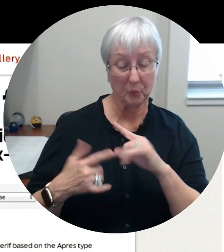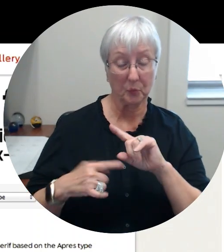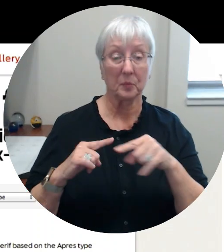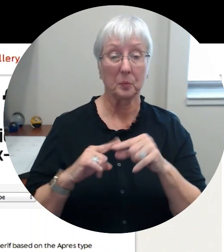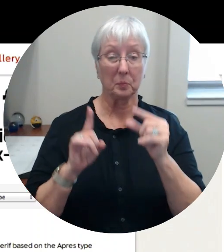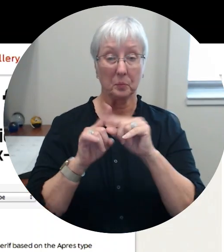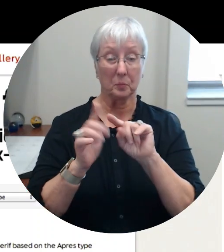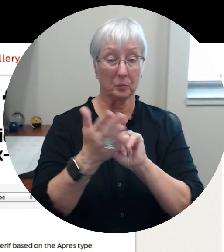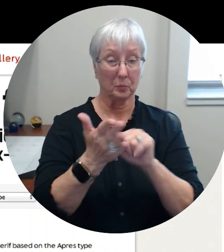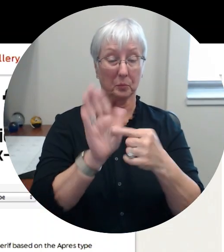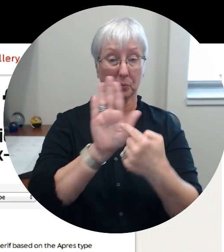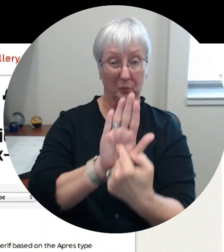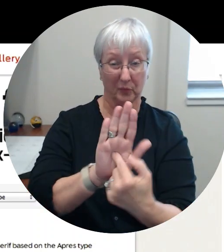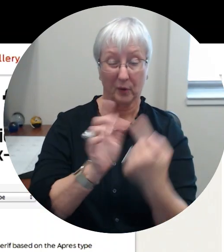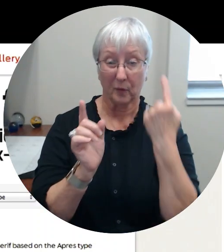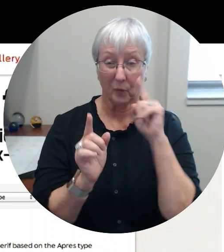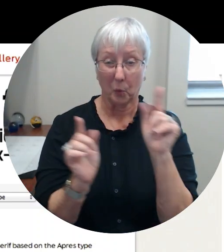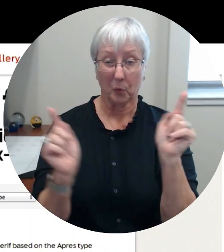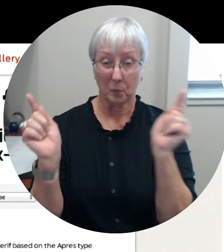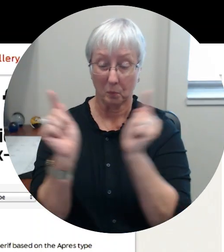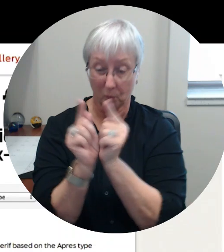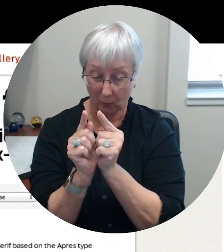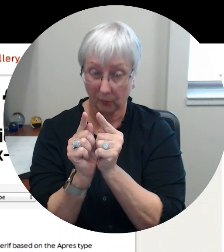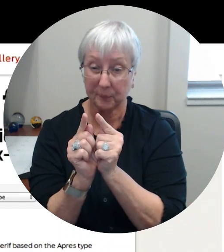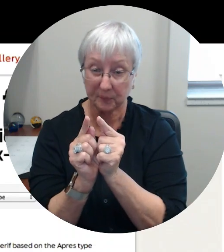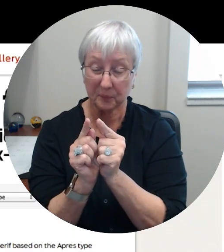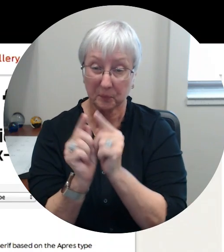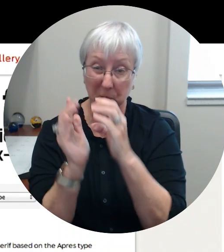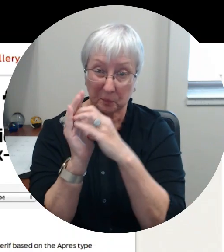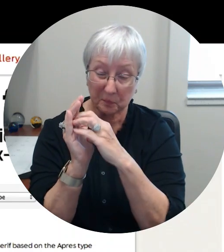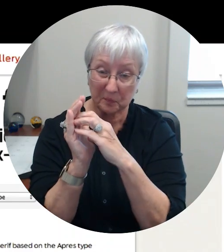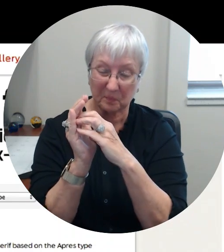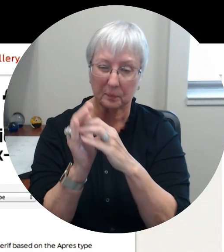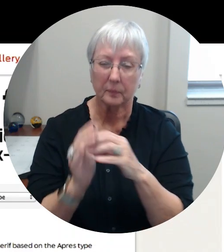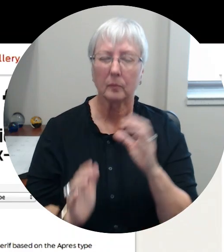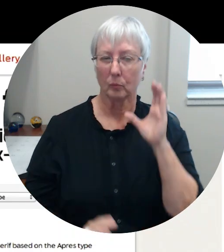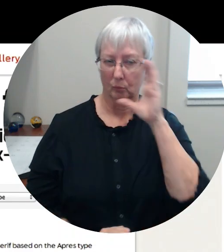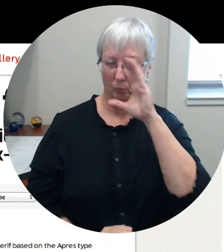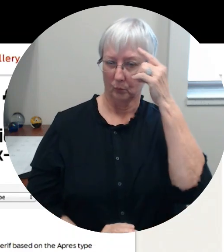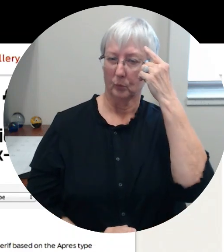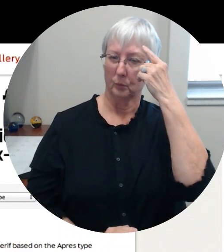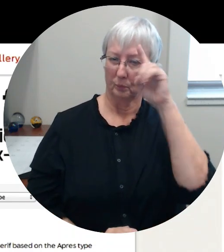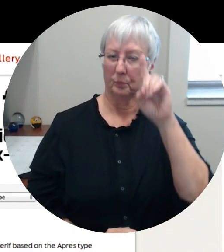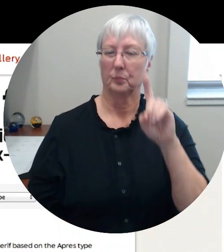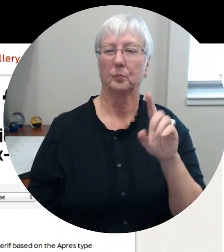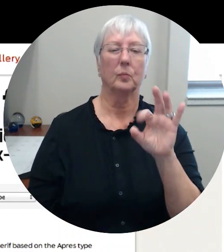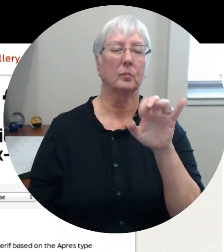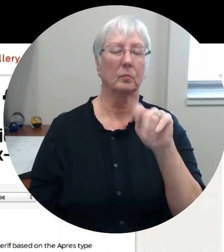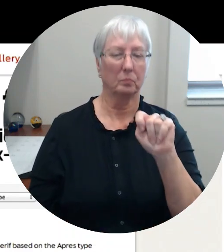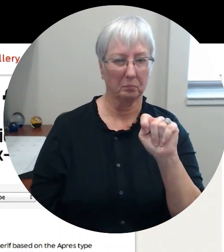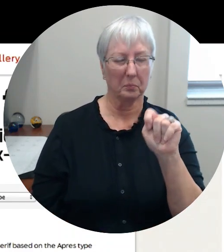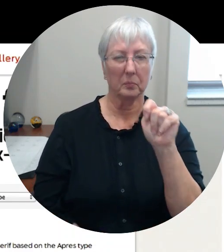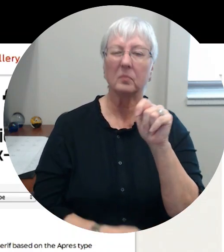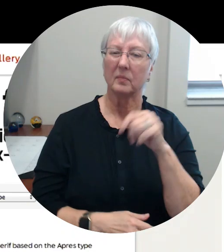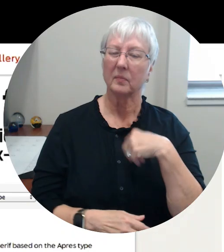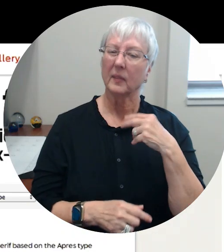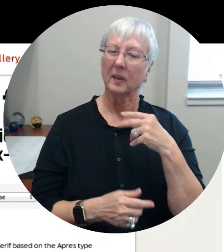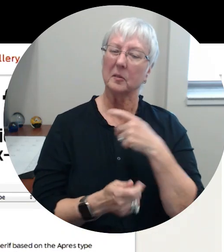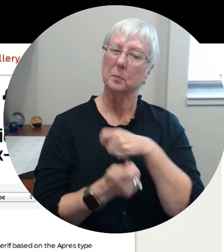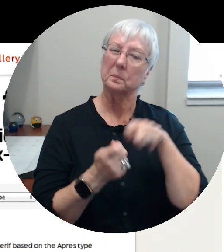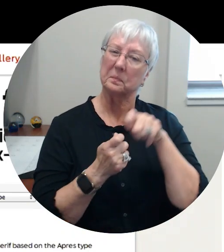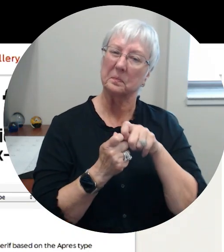small paragraph text sizes, look for font collections that have been created specifically for use at small sizes on screen. For example, the Reading